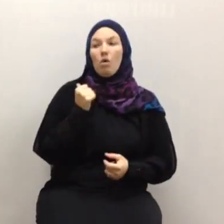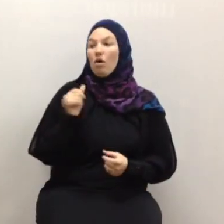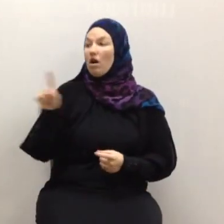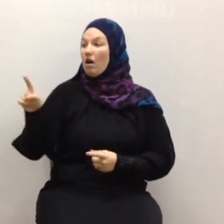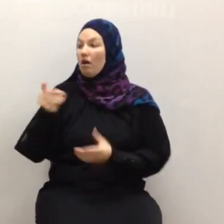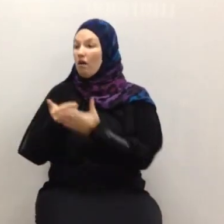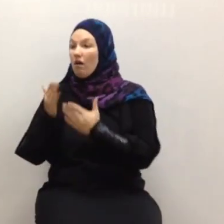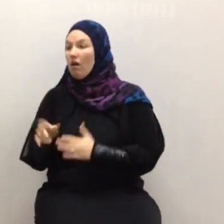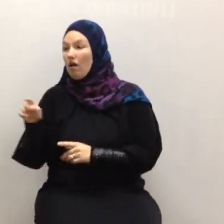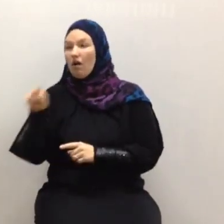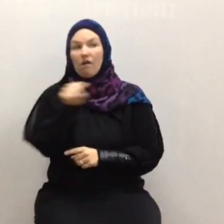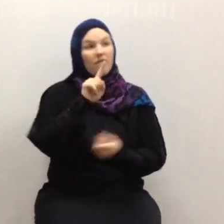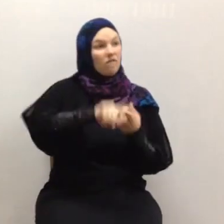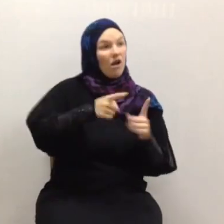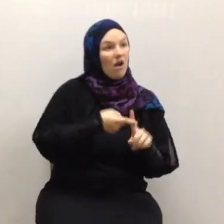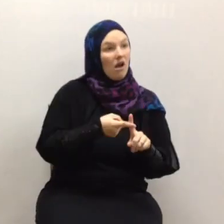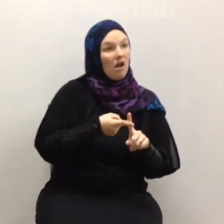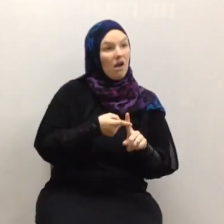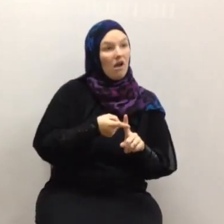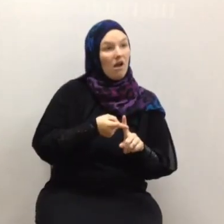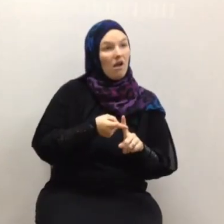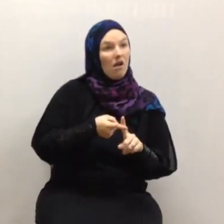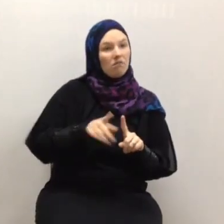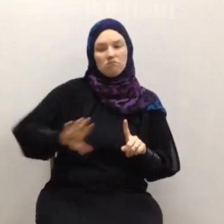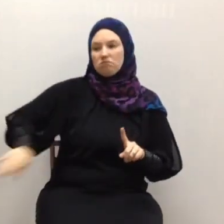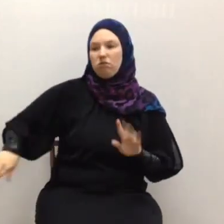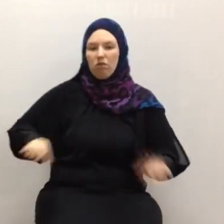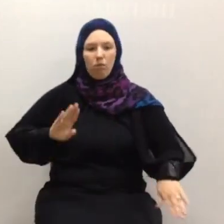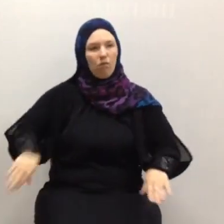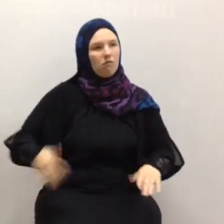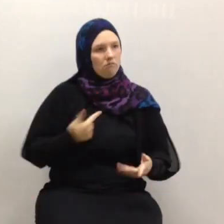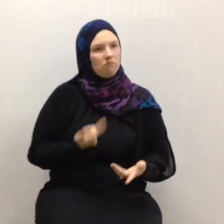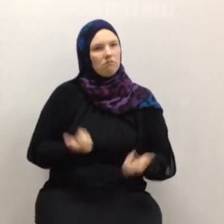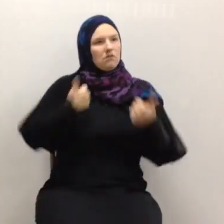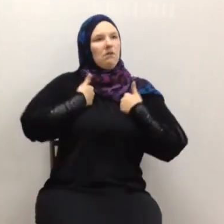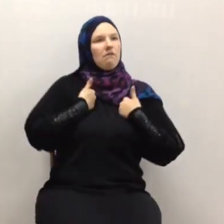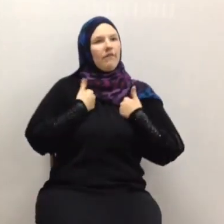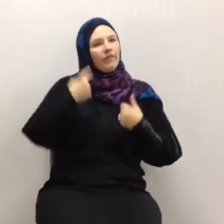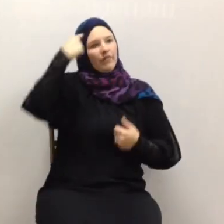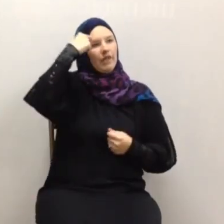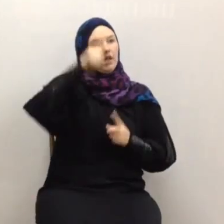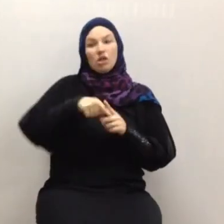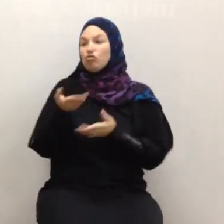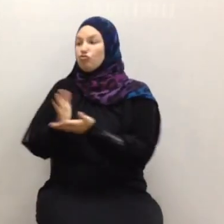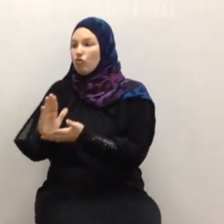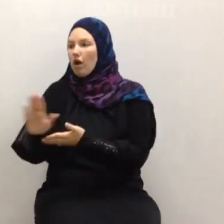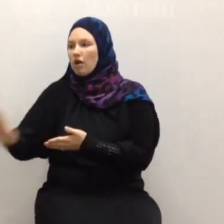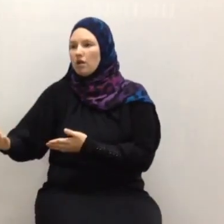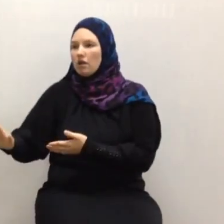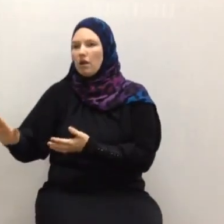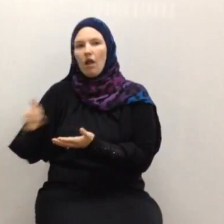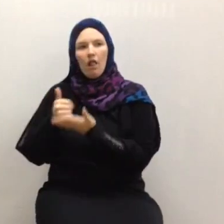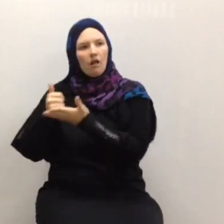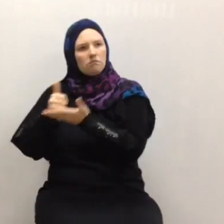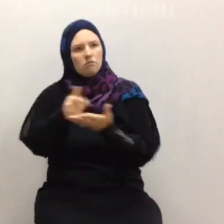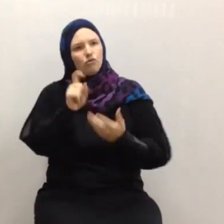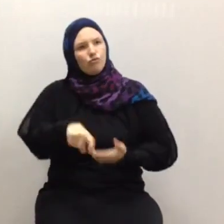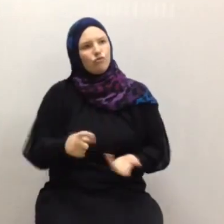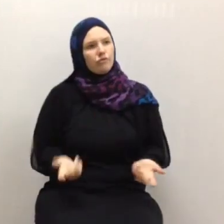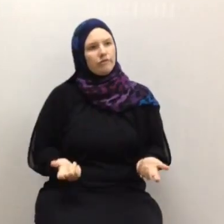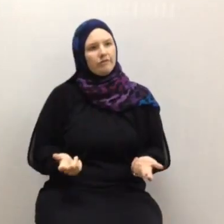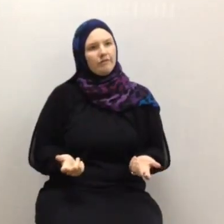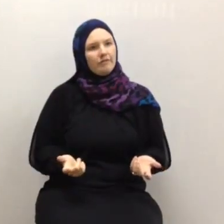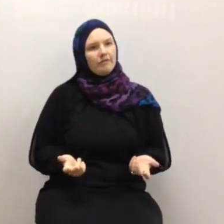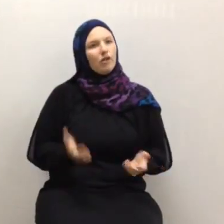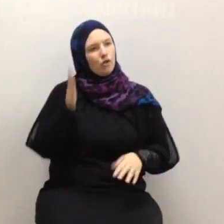world short of his right to the guidance of Allah. You know, on the day of judgment, your